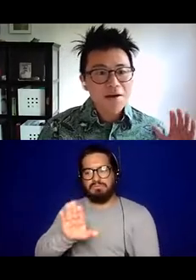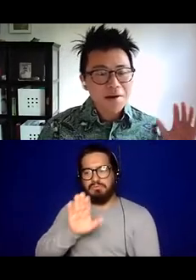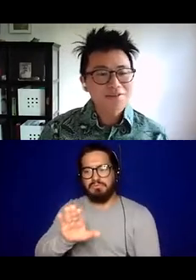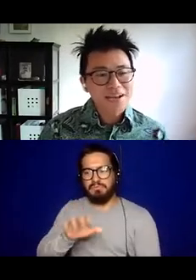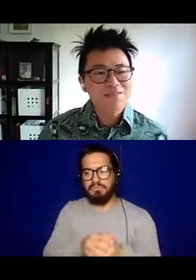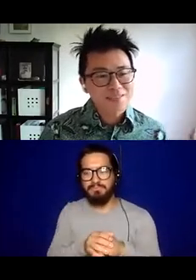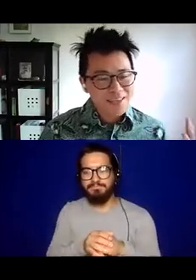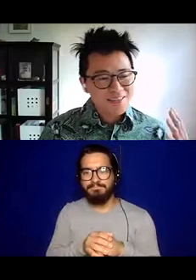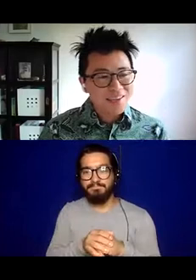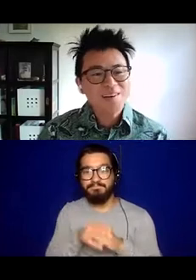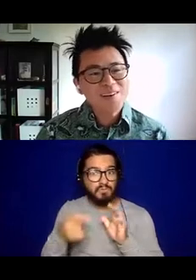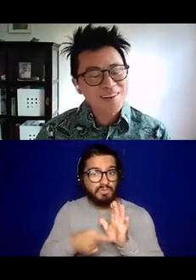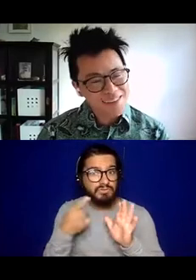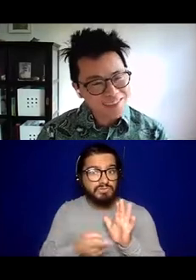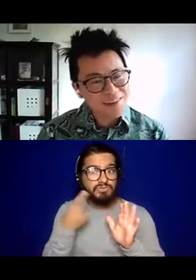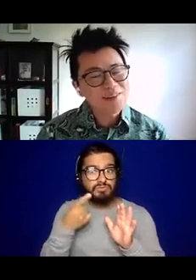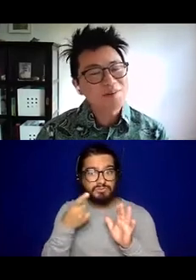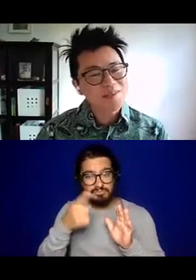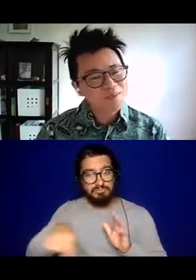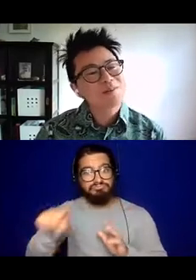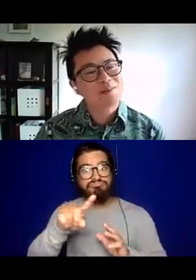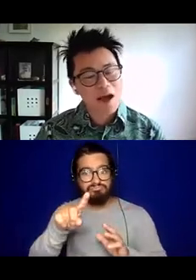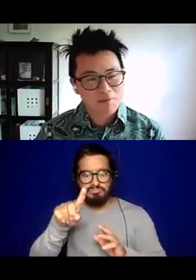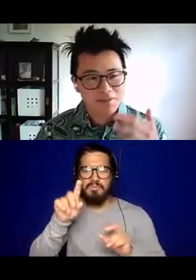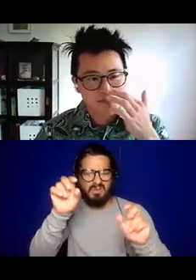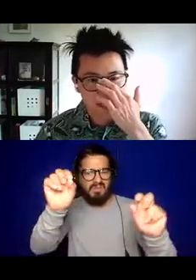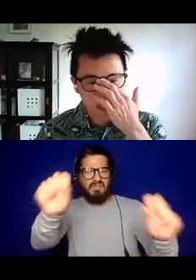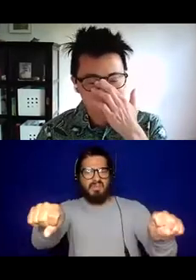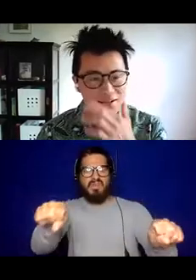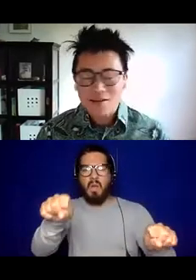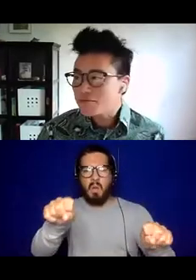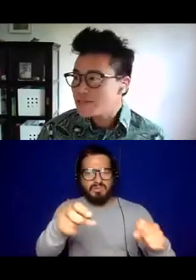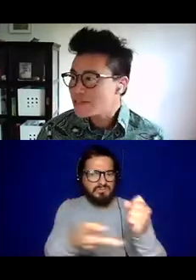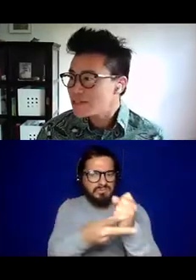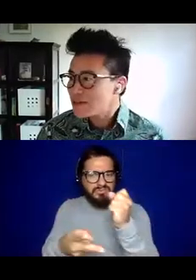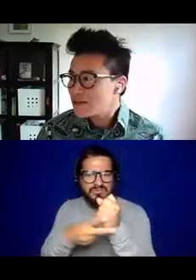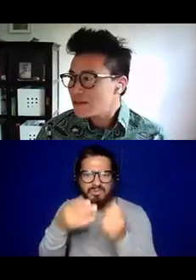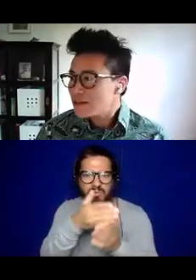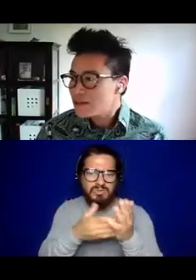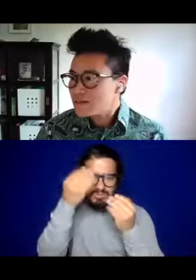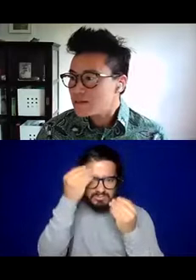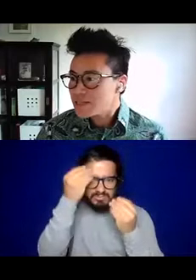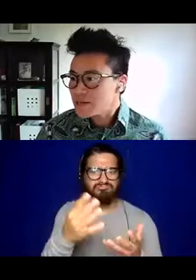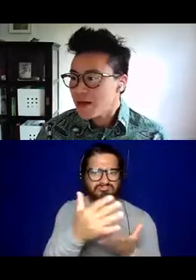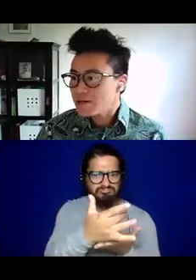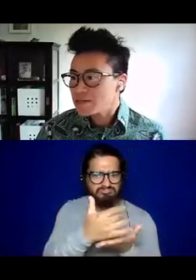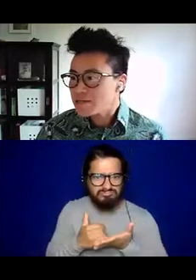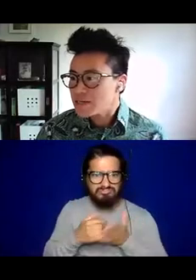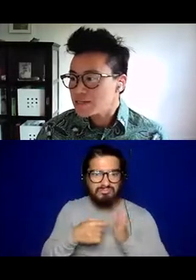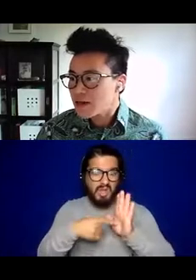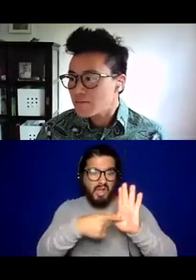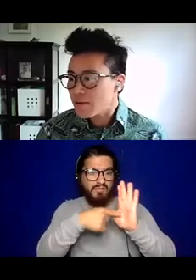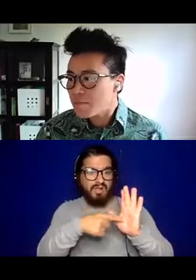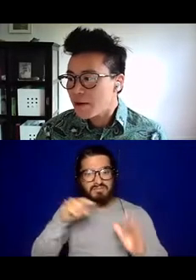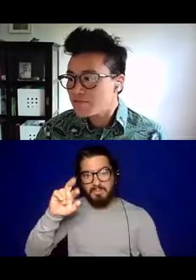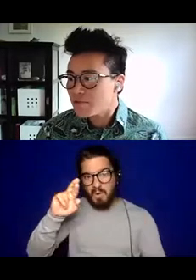that oftentimes they could or do store a copy of the information. For instance, this Rise Up pad tells